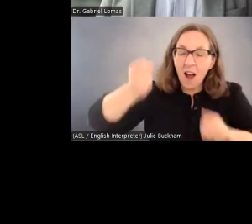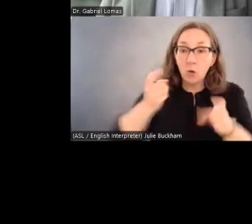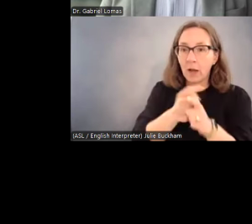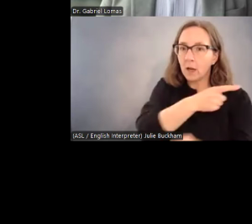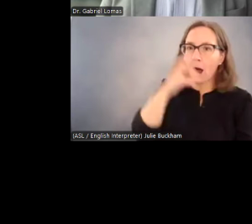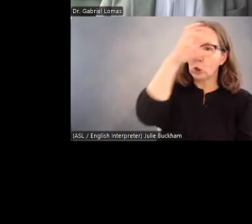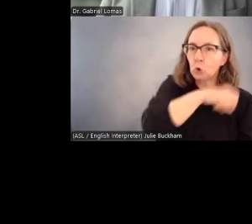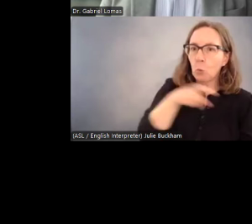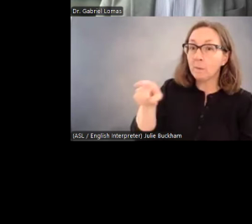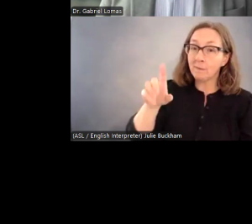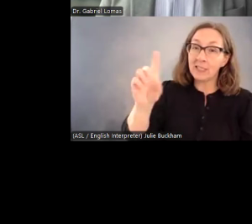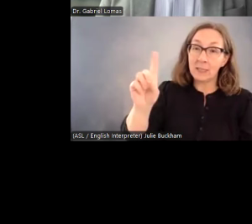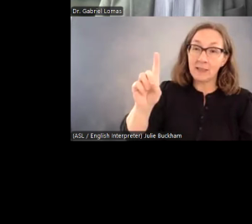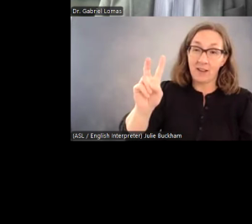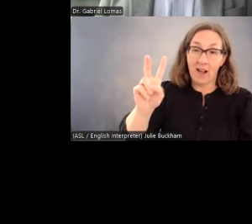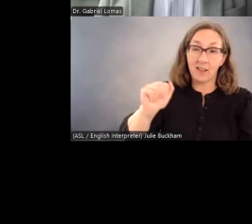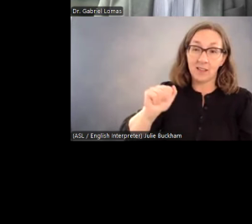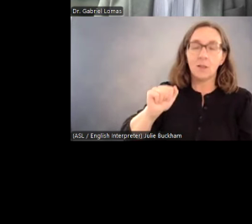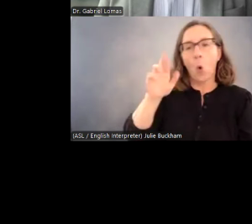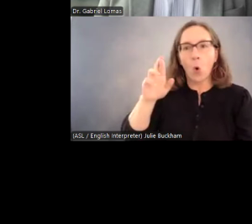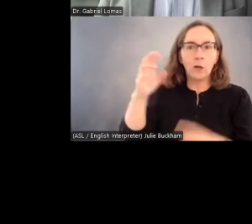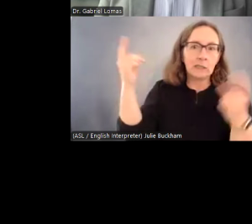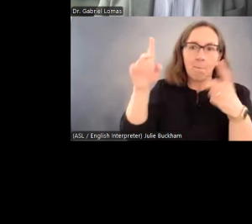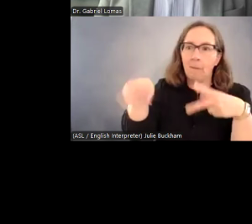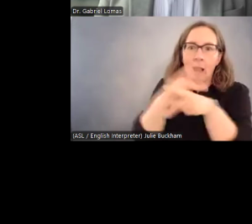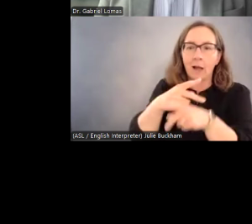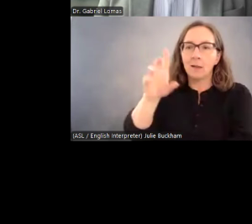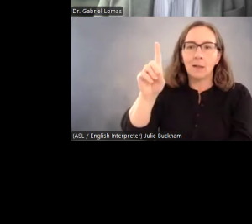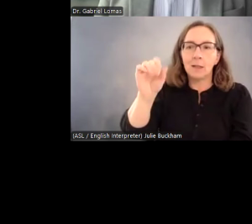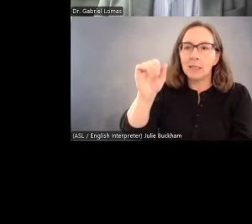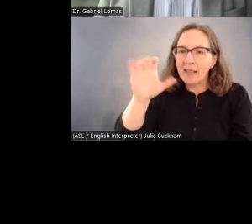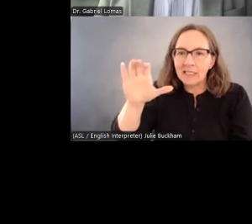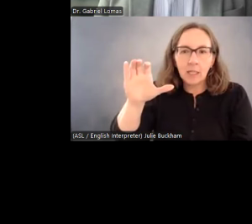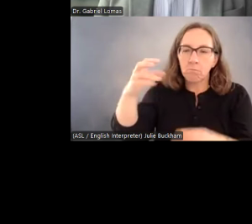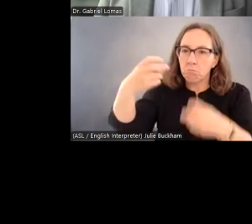domestic violence or a domestic disturbance. 3 officers